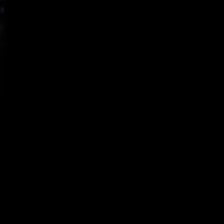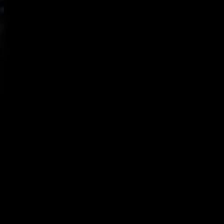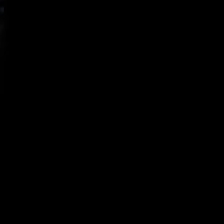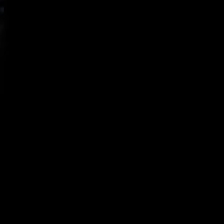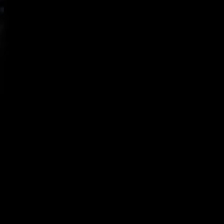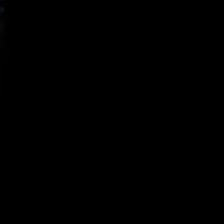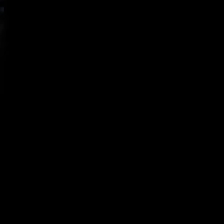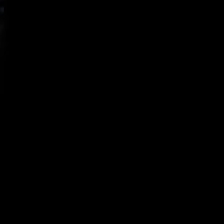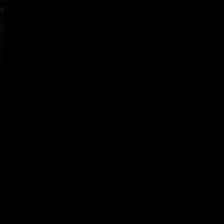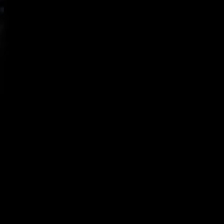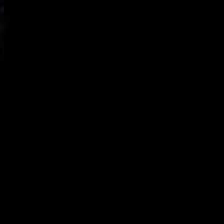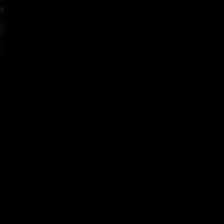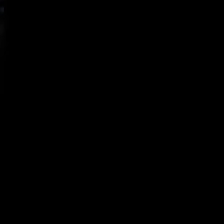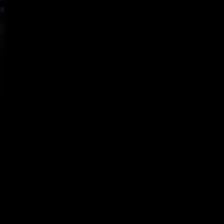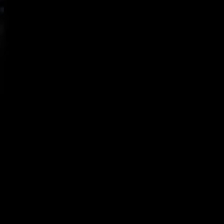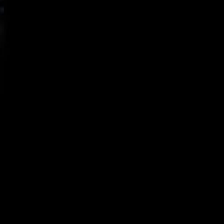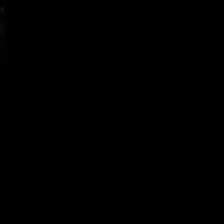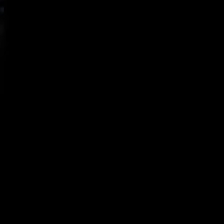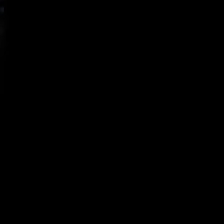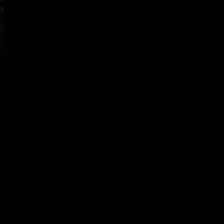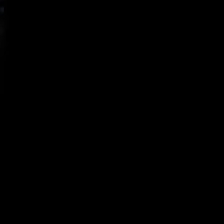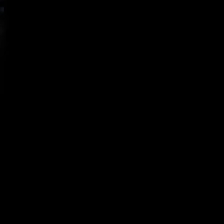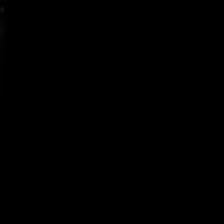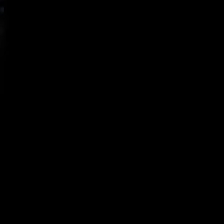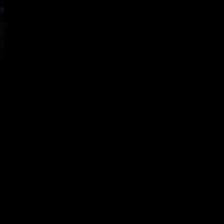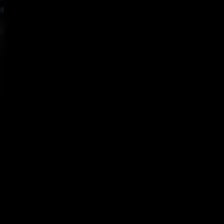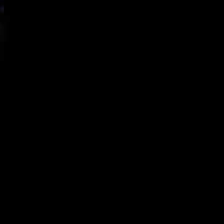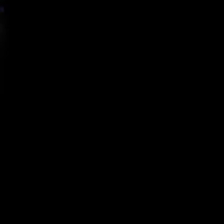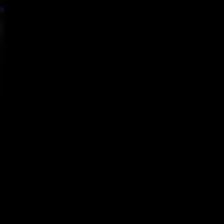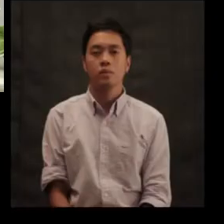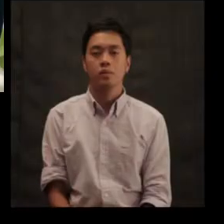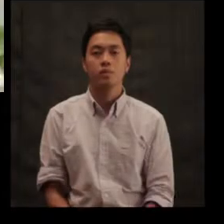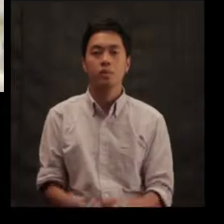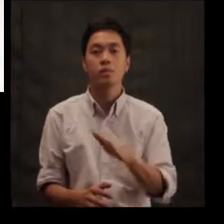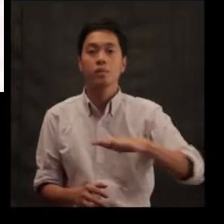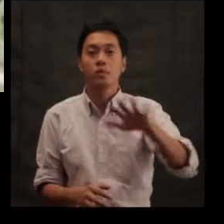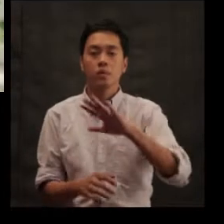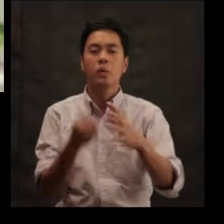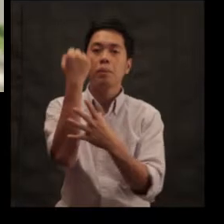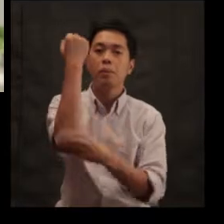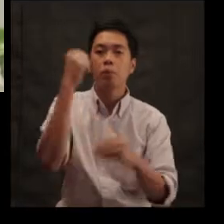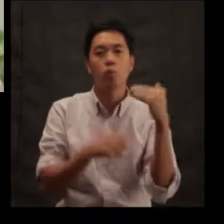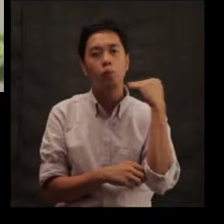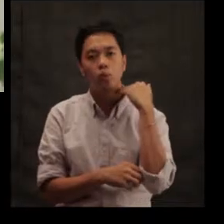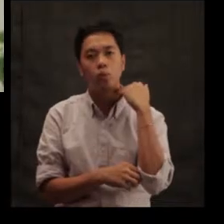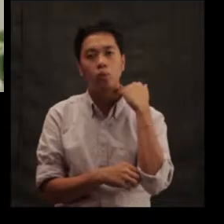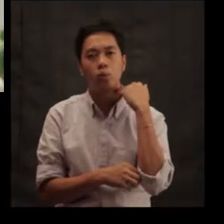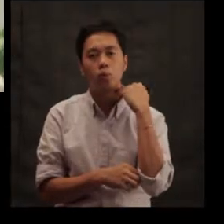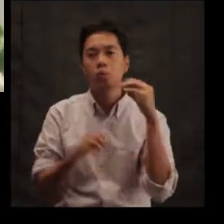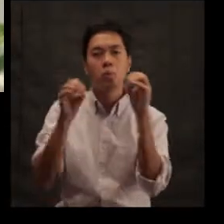with disabilities should be given the chance to vote because that is our right as Filipinos. Karamihan sa kanila ay hirap sa